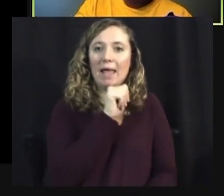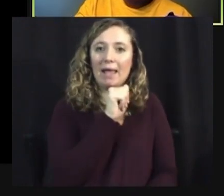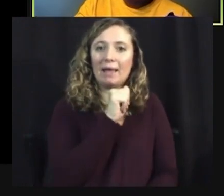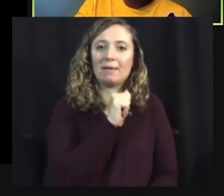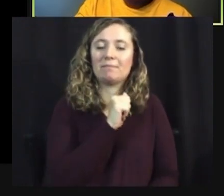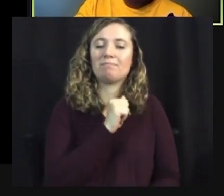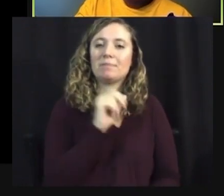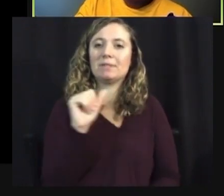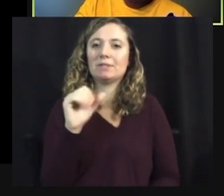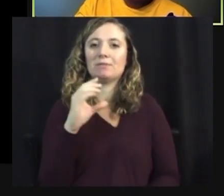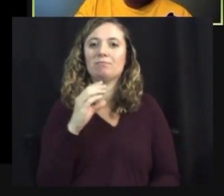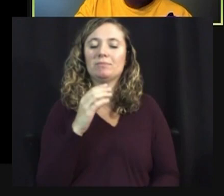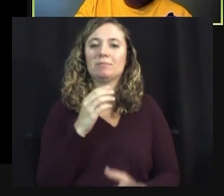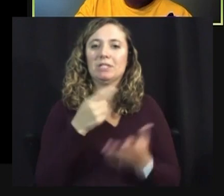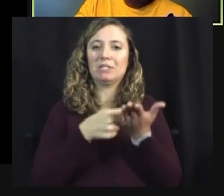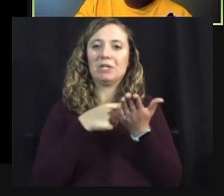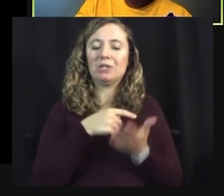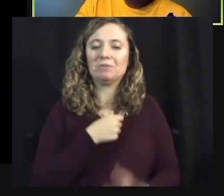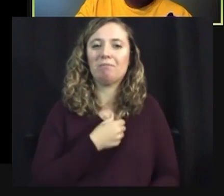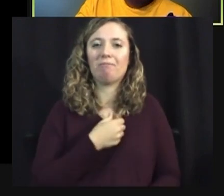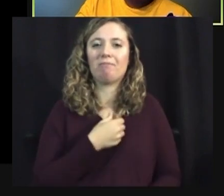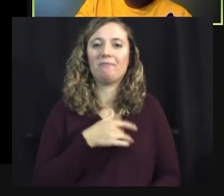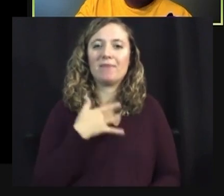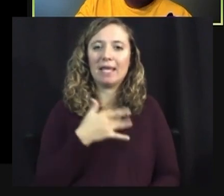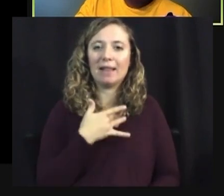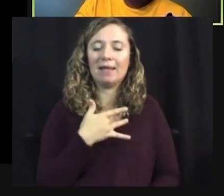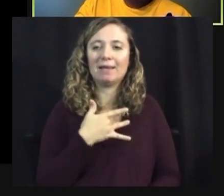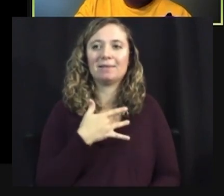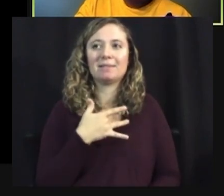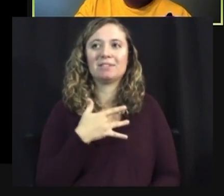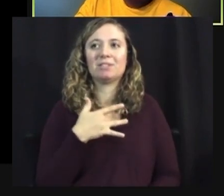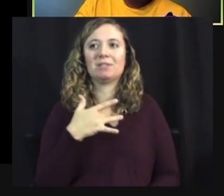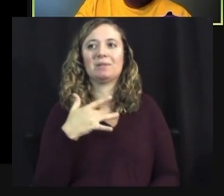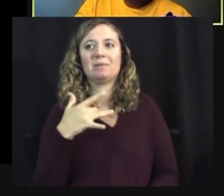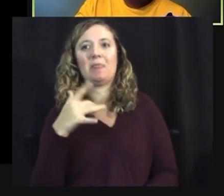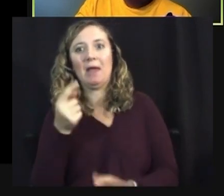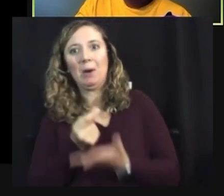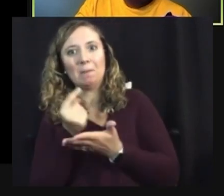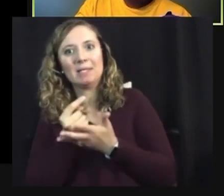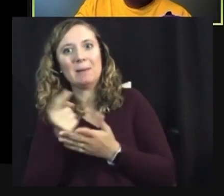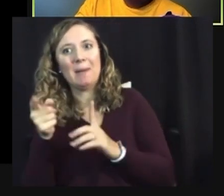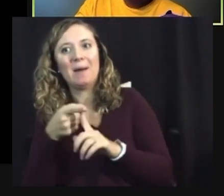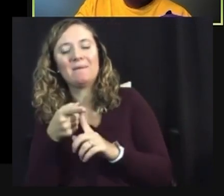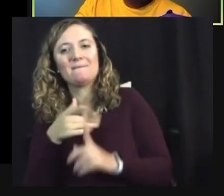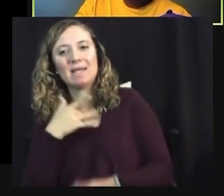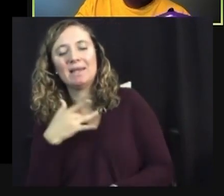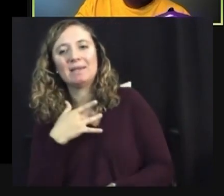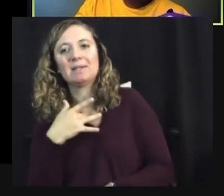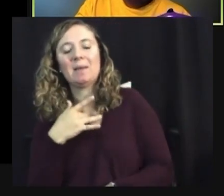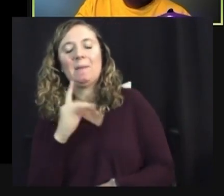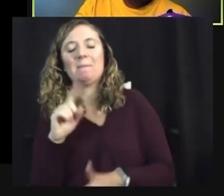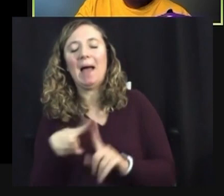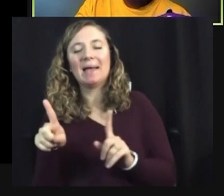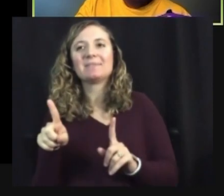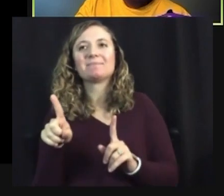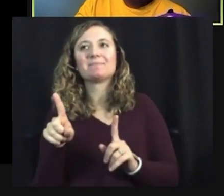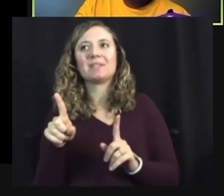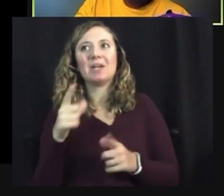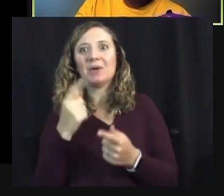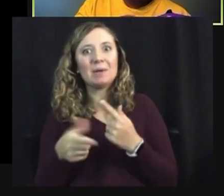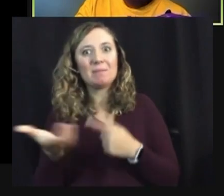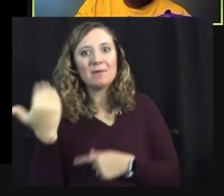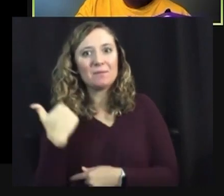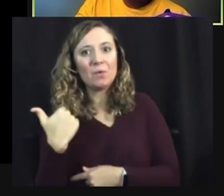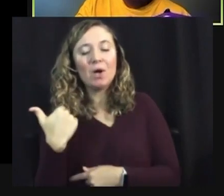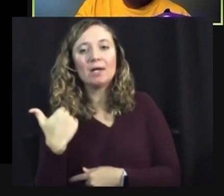LOL. From the first time I did that, I was hooked on the feeling of power. I felt being able to discuss feelings